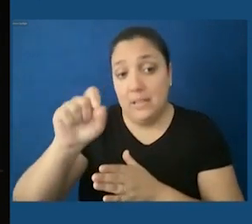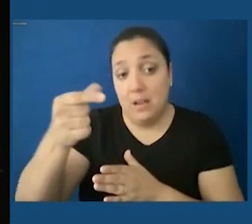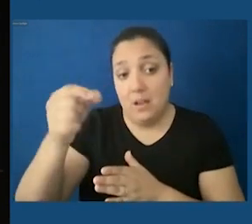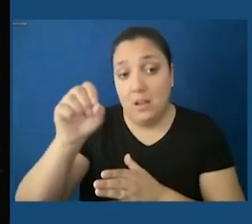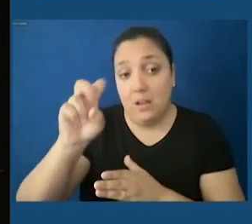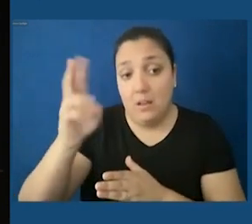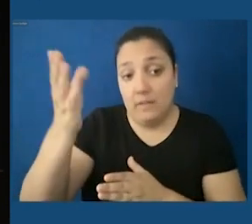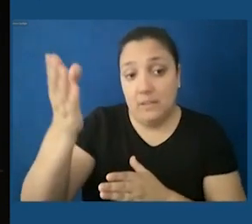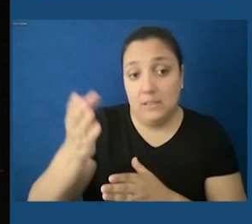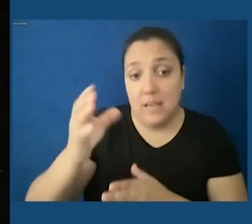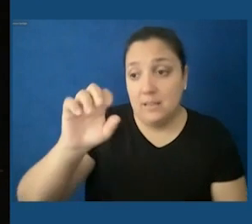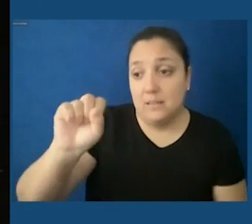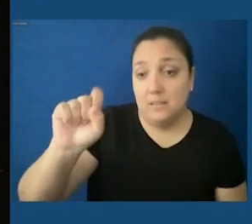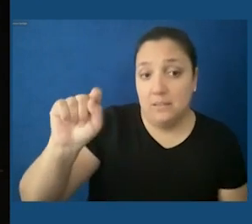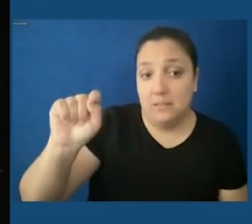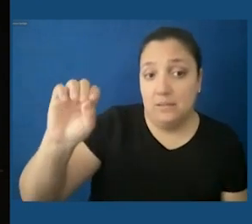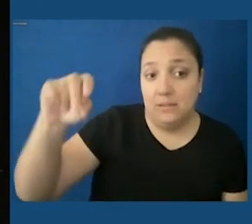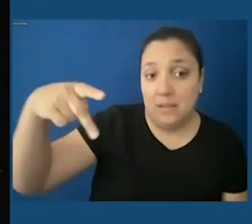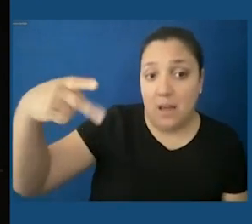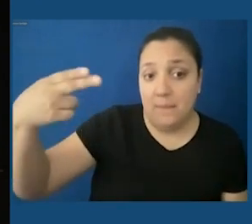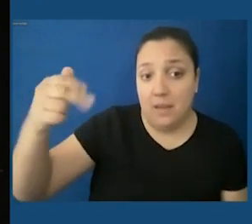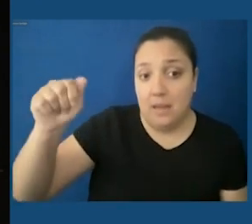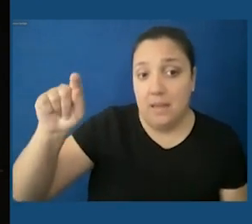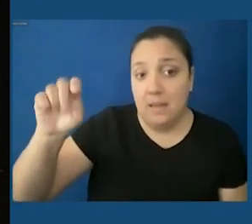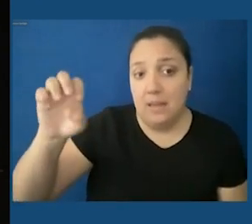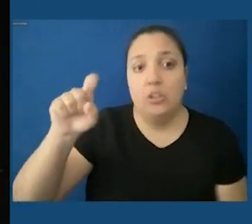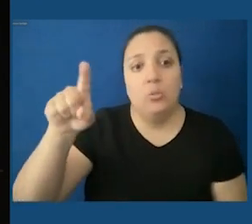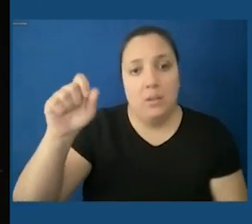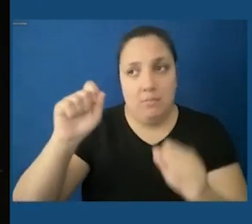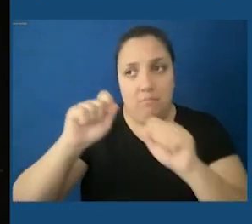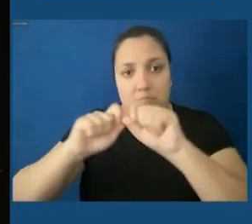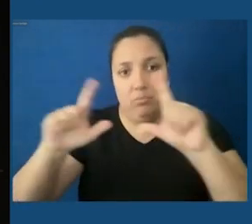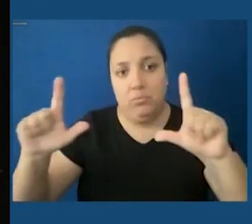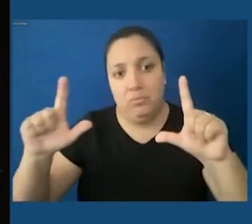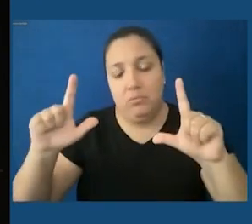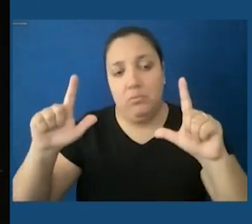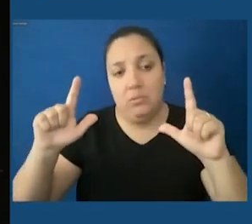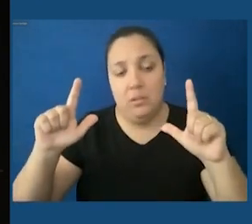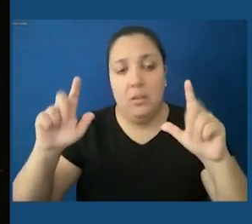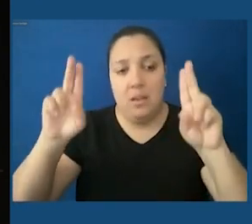nyc.gov/stop hate, and you can access an application there. Thank you.